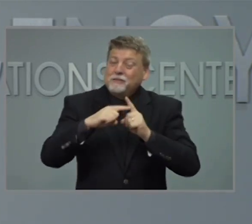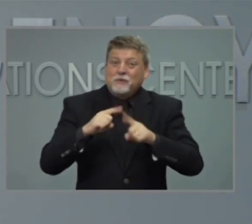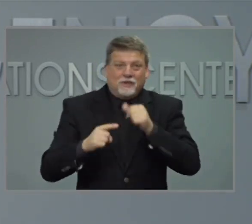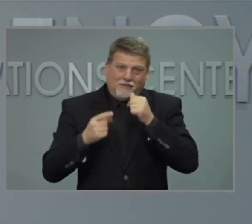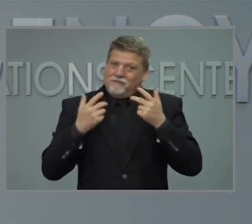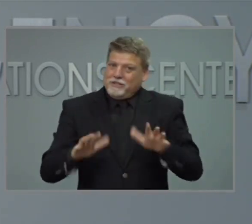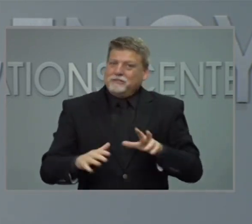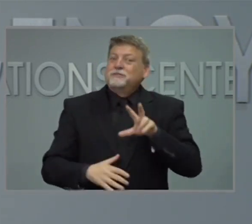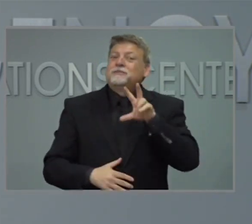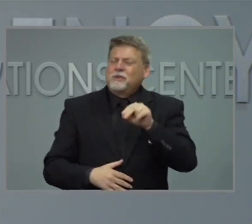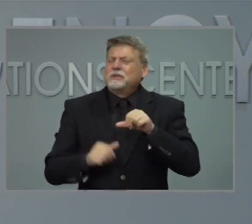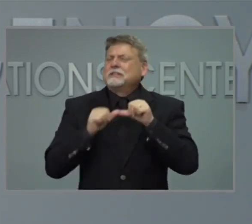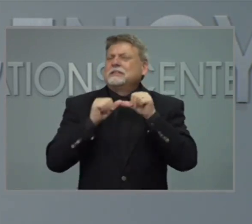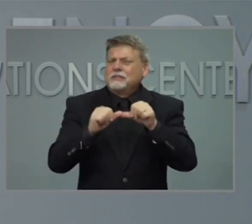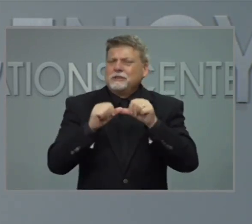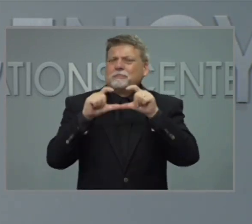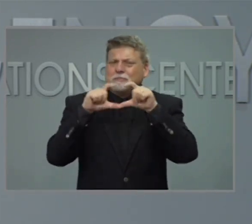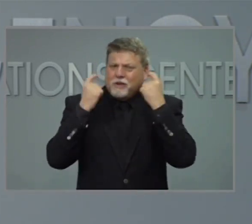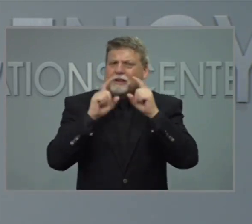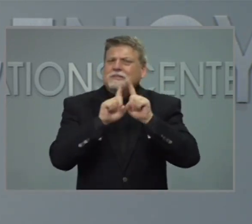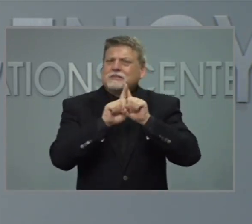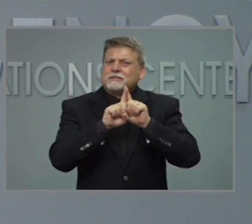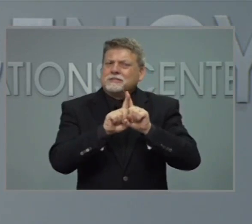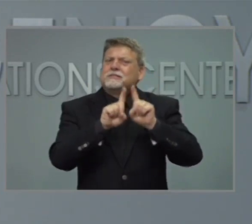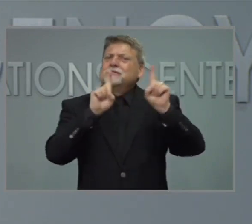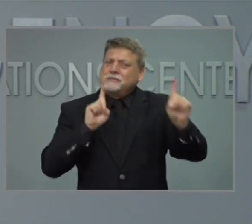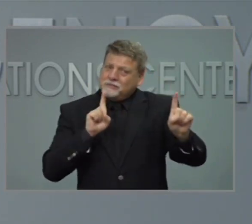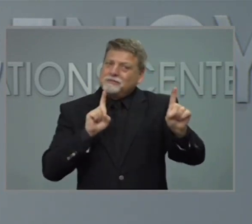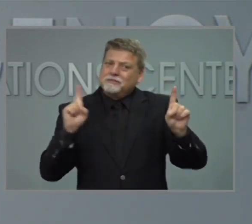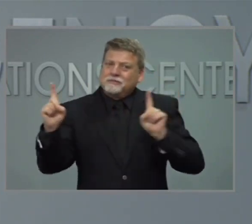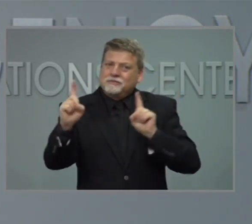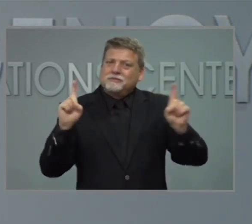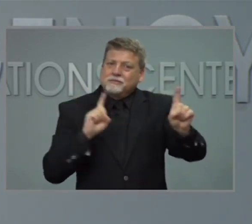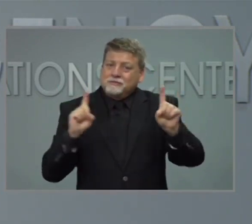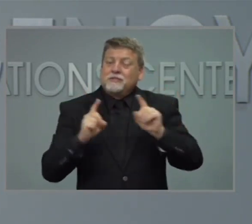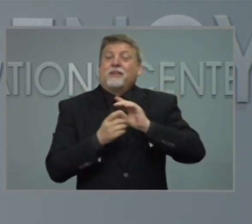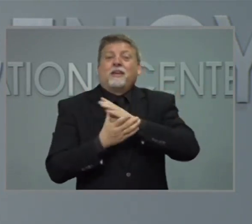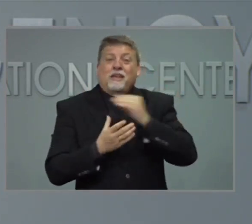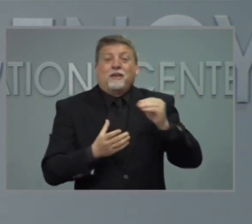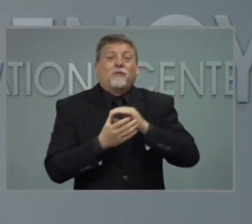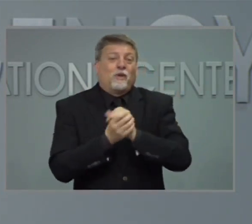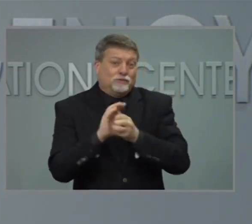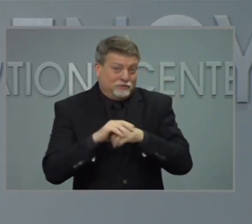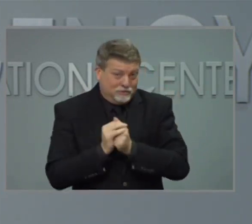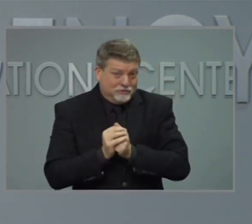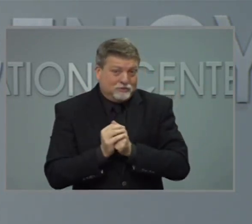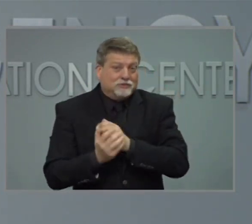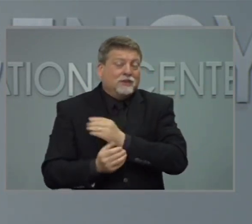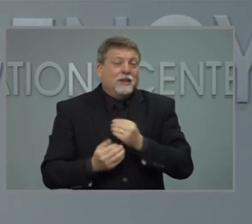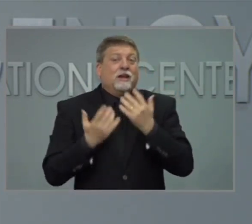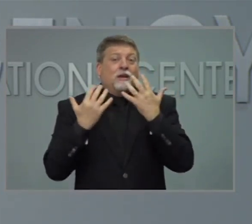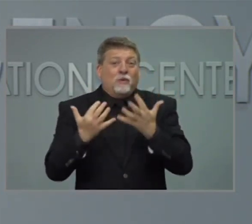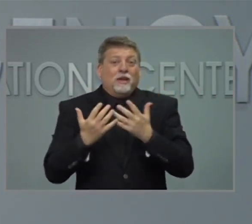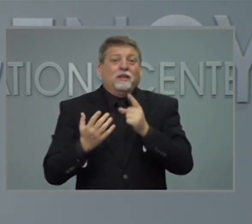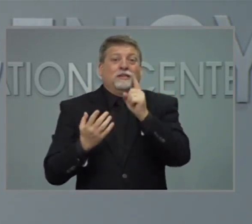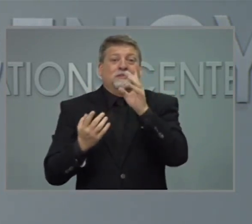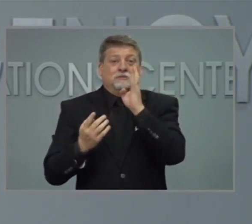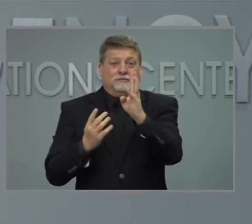yet. Keep wearing a mask, waiting 6 feet apart, and washing your hands while everyone gets a spot to get their shot. Thank you,